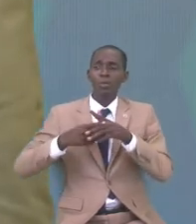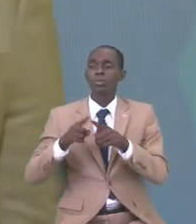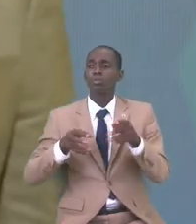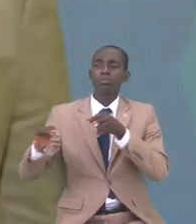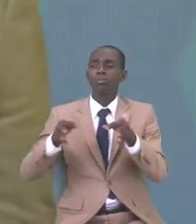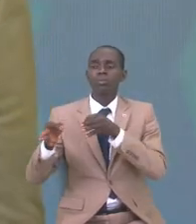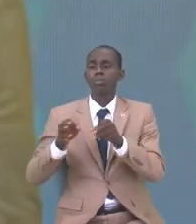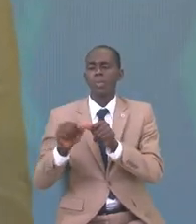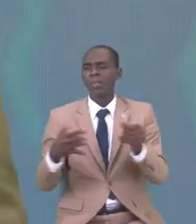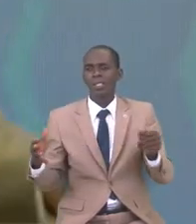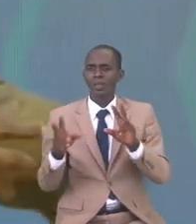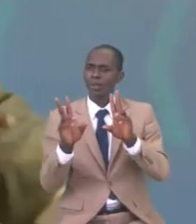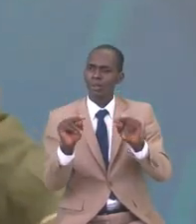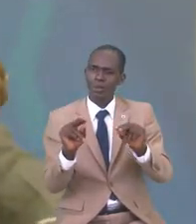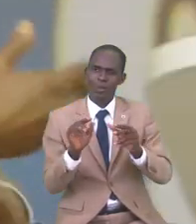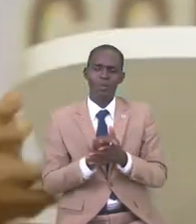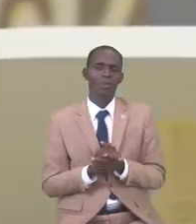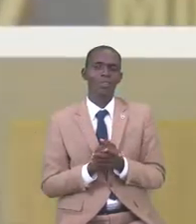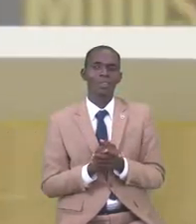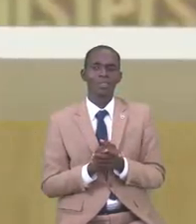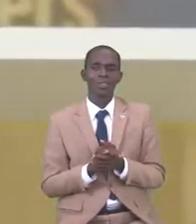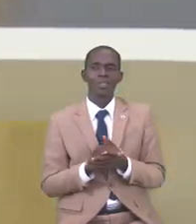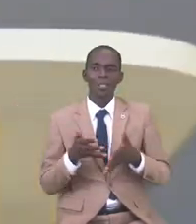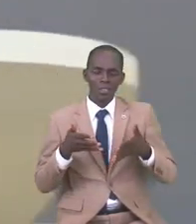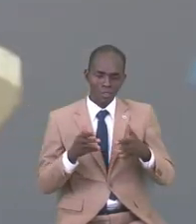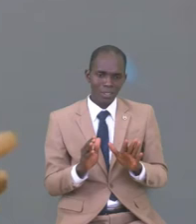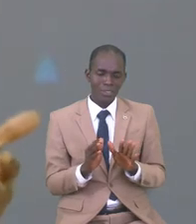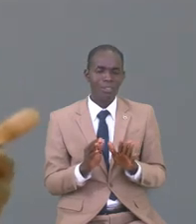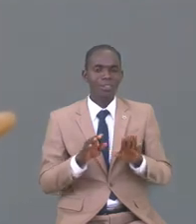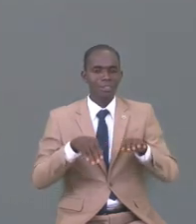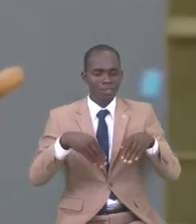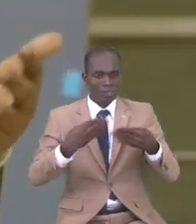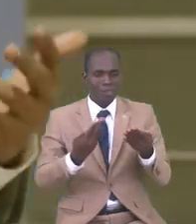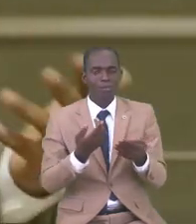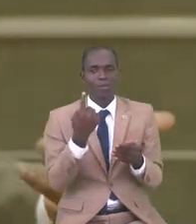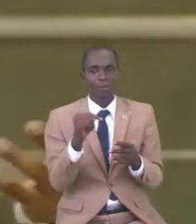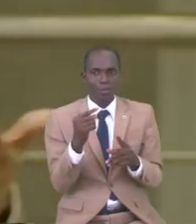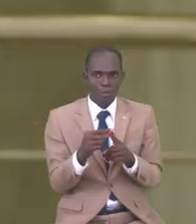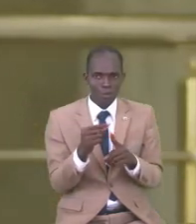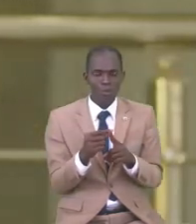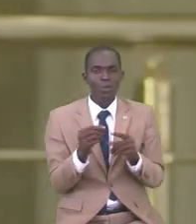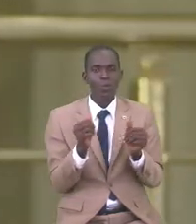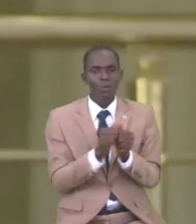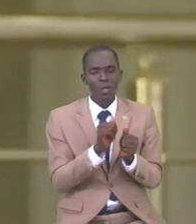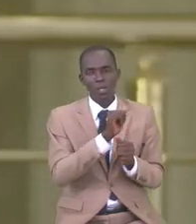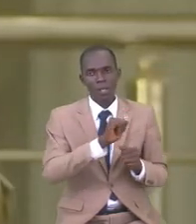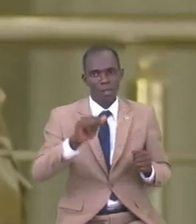them. Let's deliver the message with a wise,